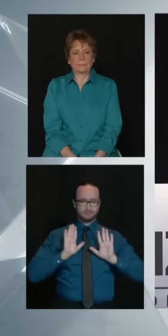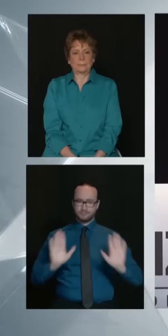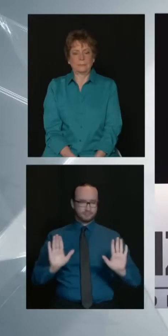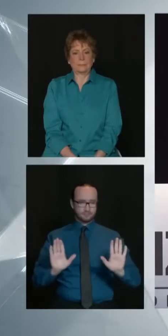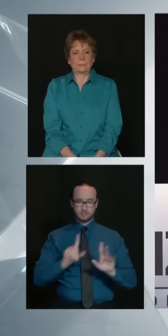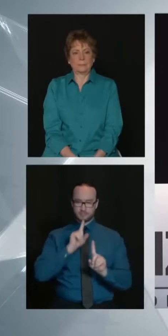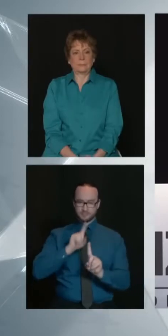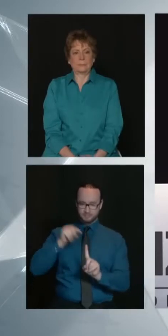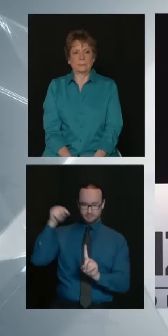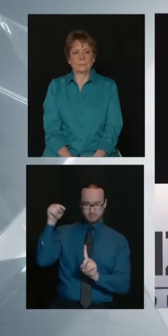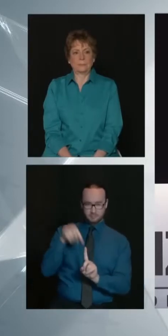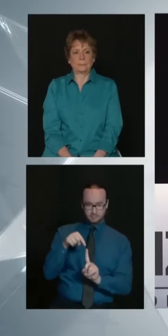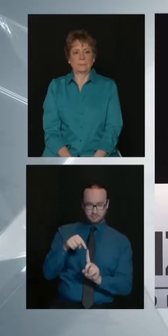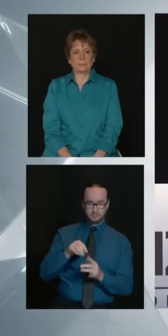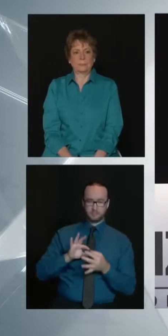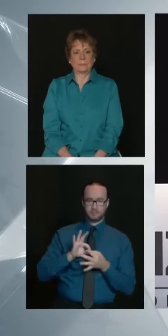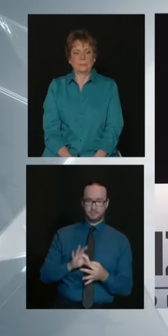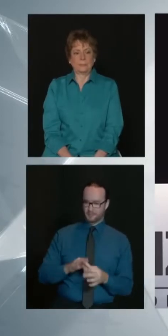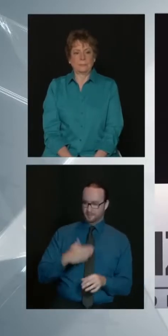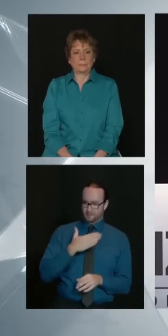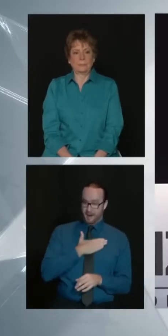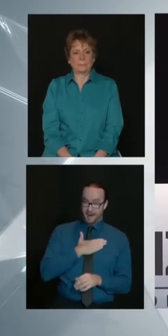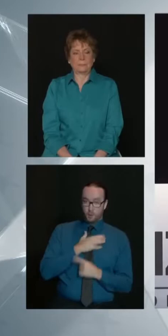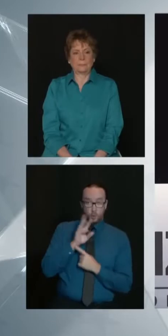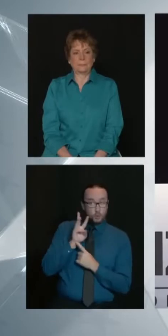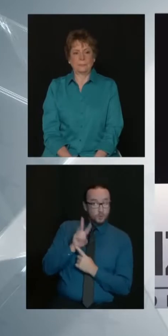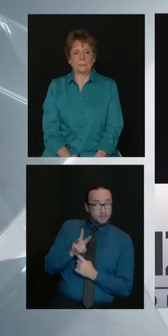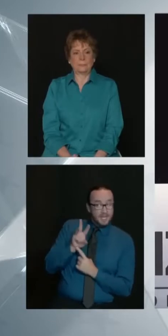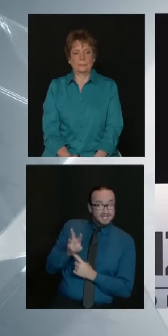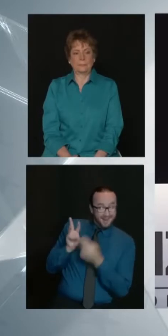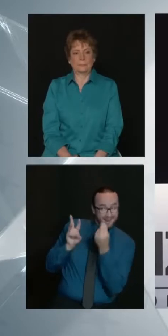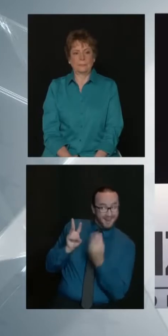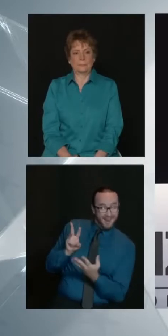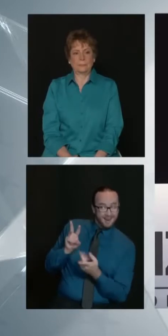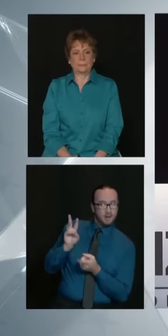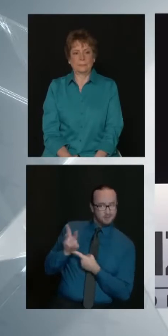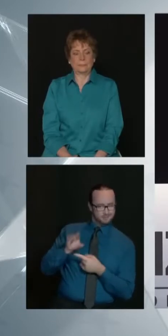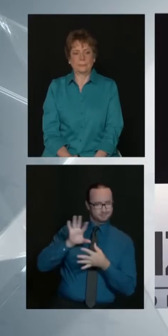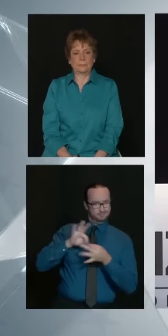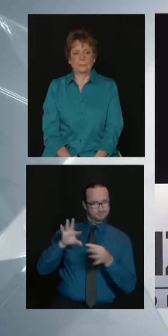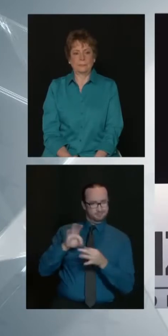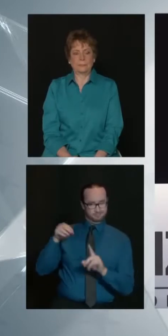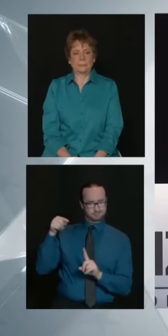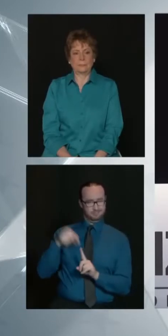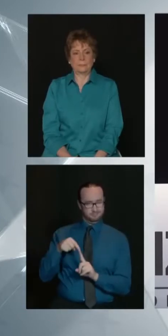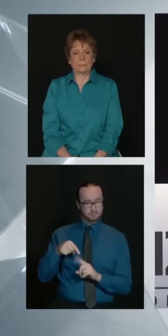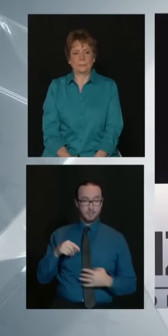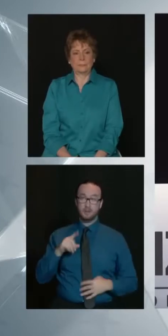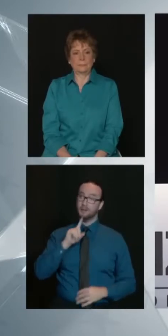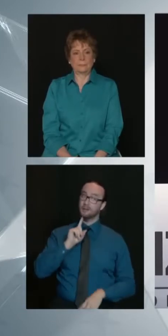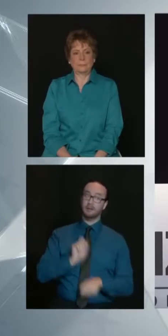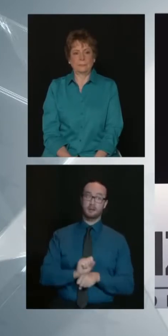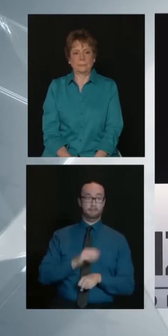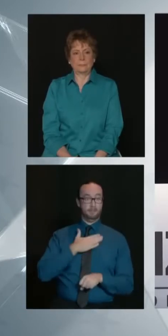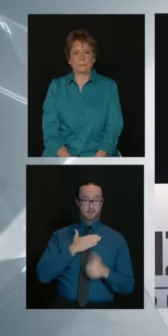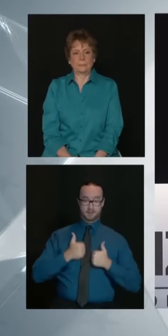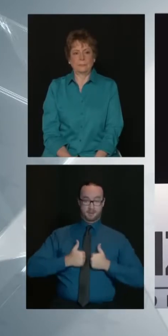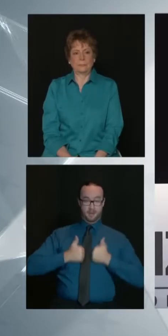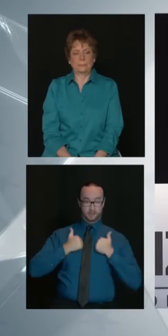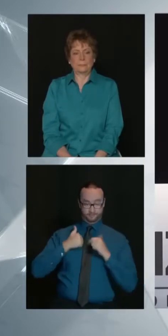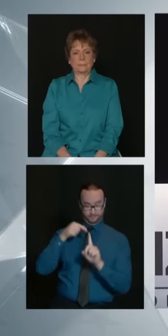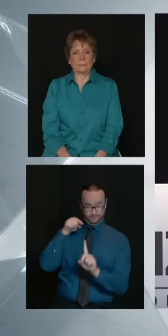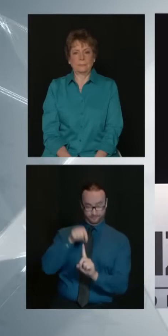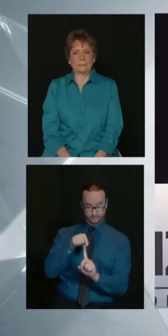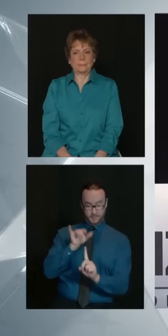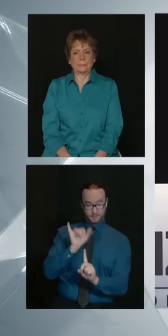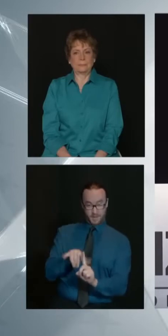website. Regarding abortions after viability, if we can keep the baby alive, we should. It's a win